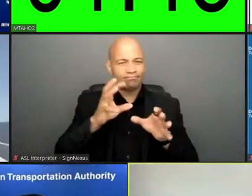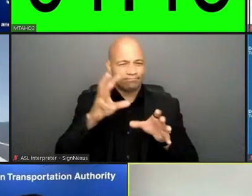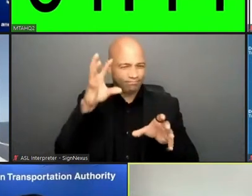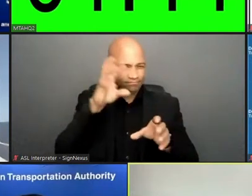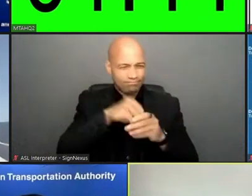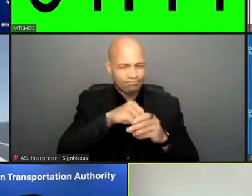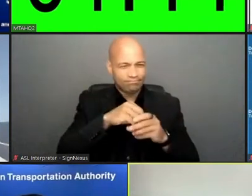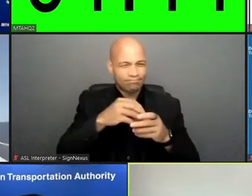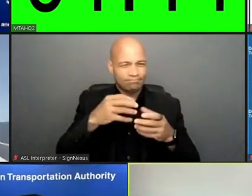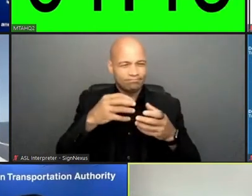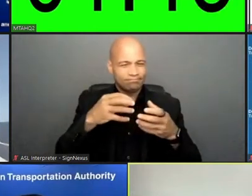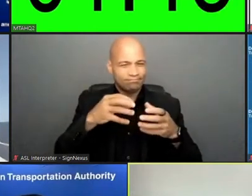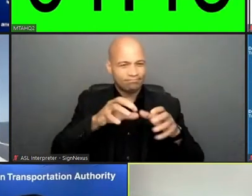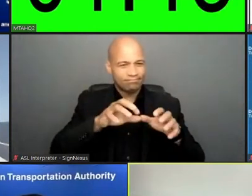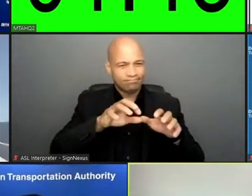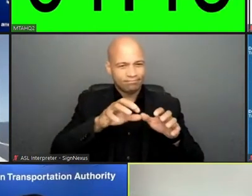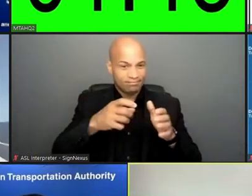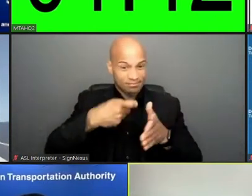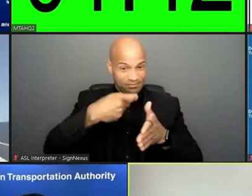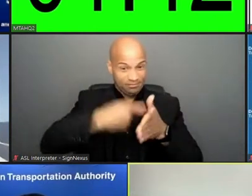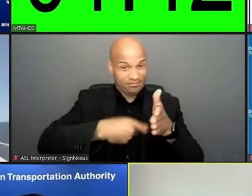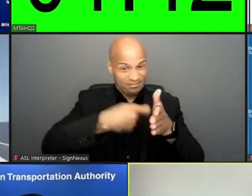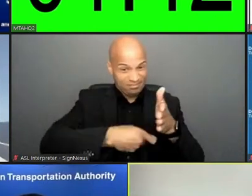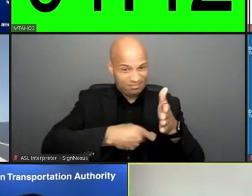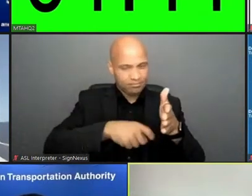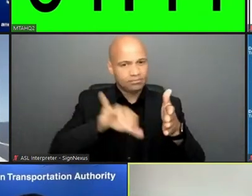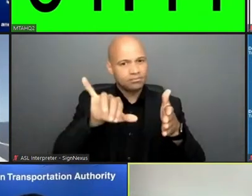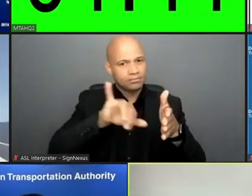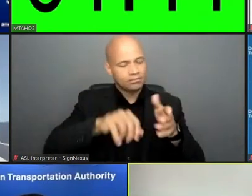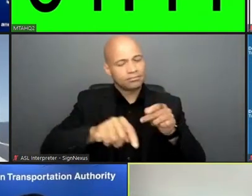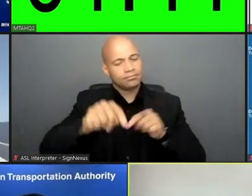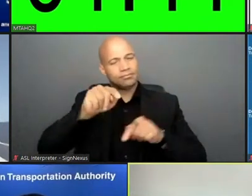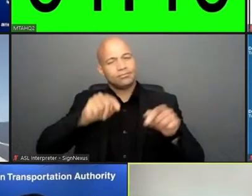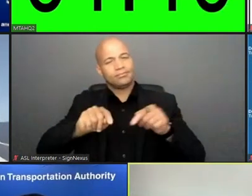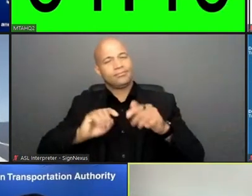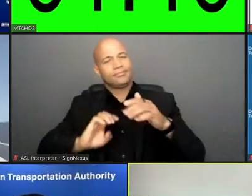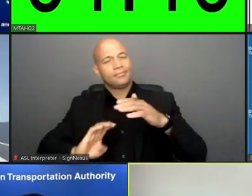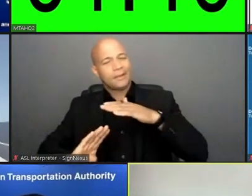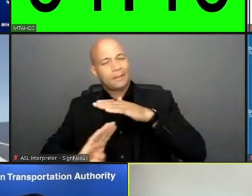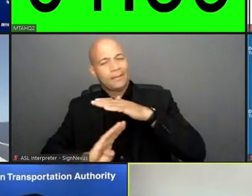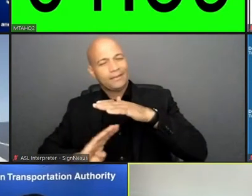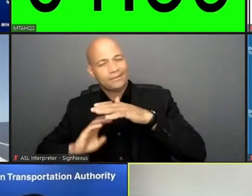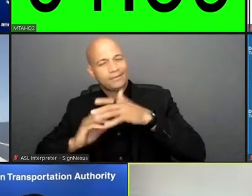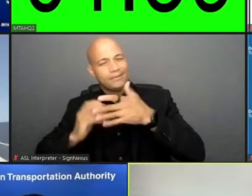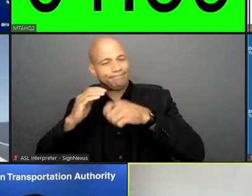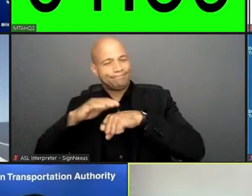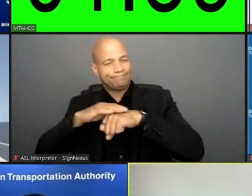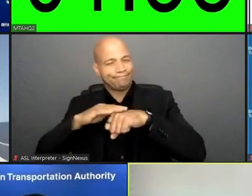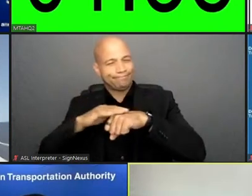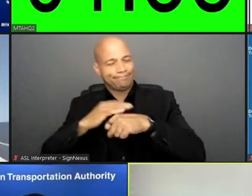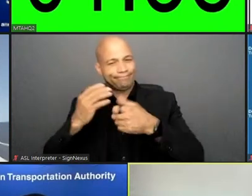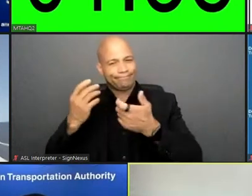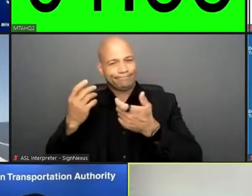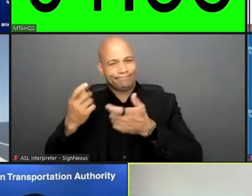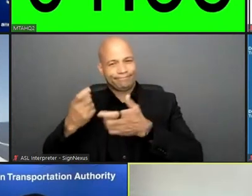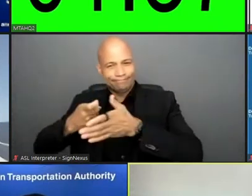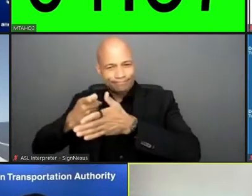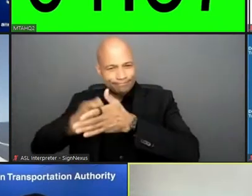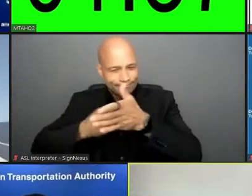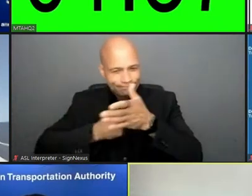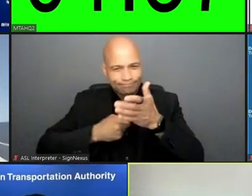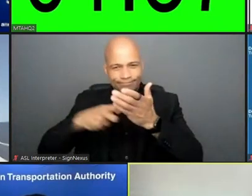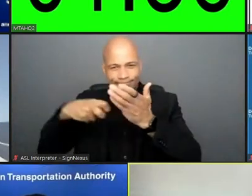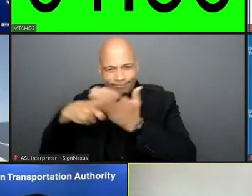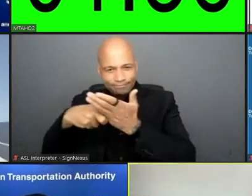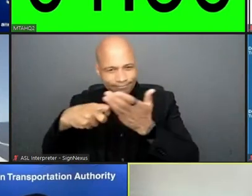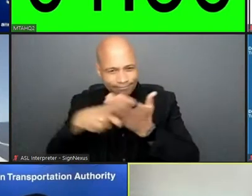uh congestion pricing that we go back to the basics of enforcement and and look at reducing the number